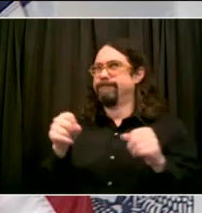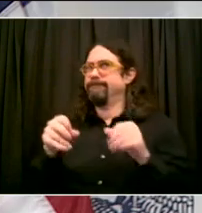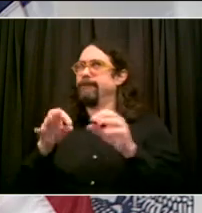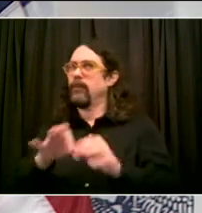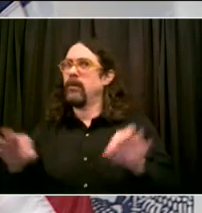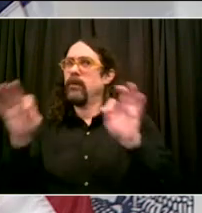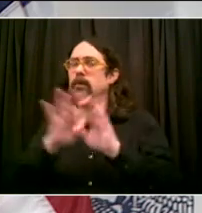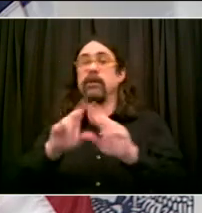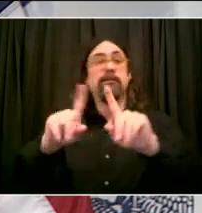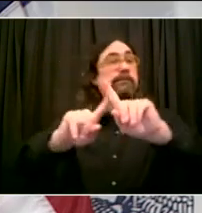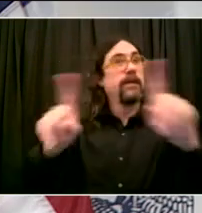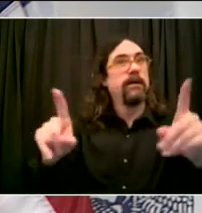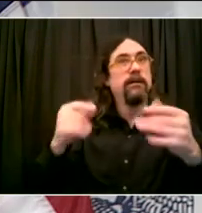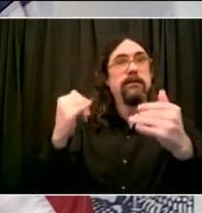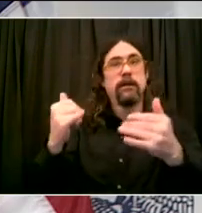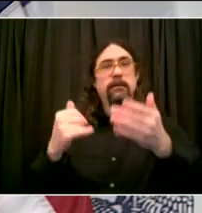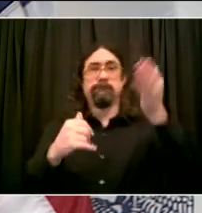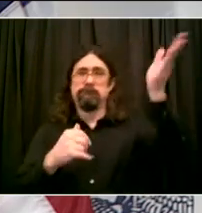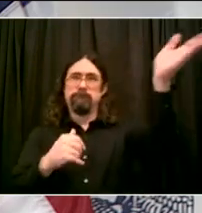added to the 1B category.